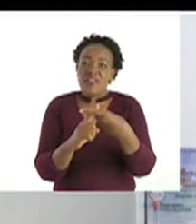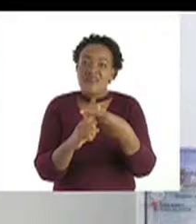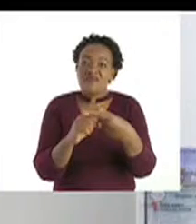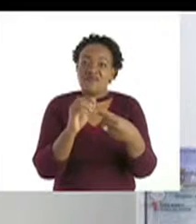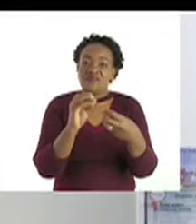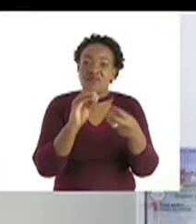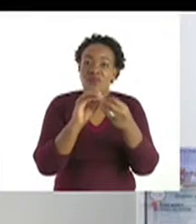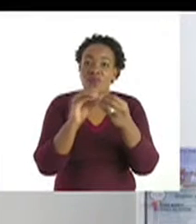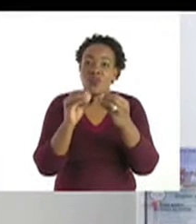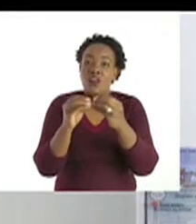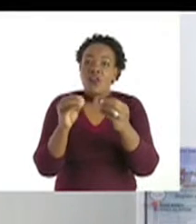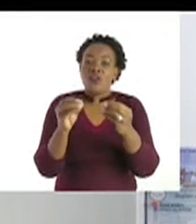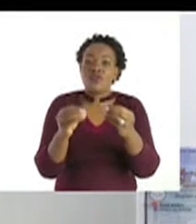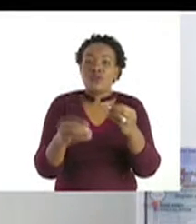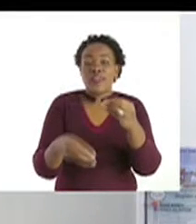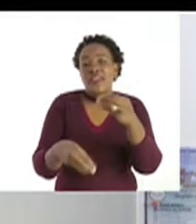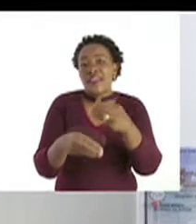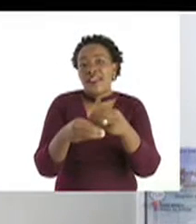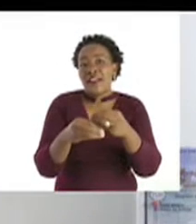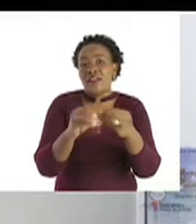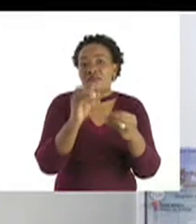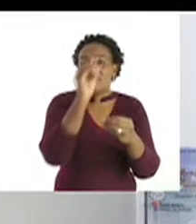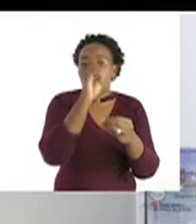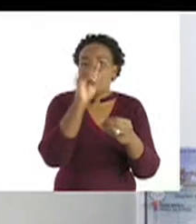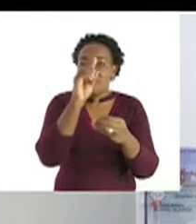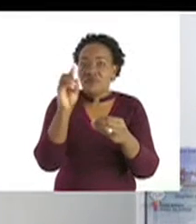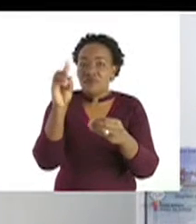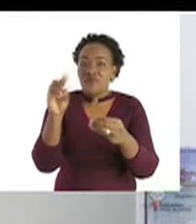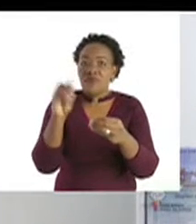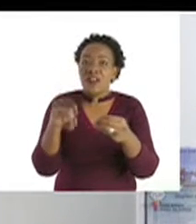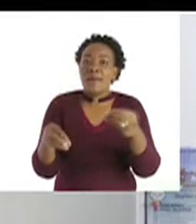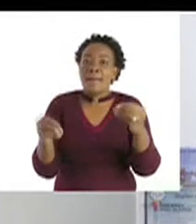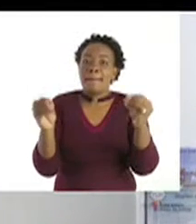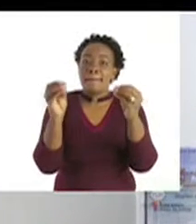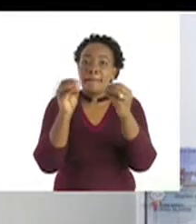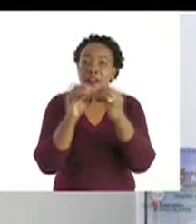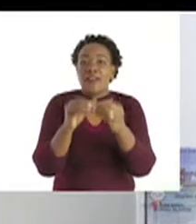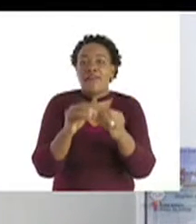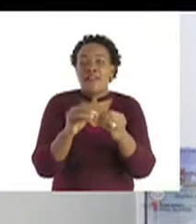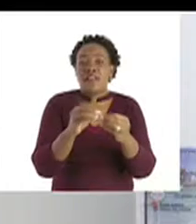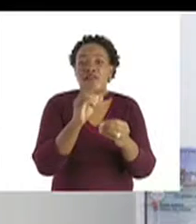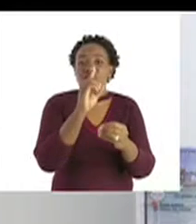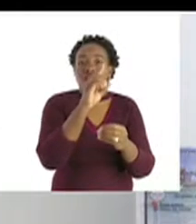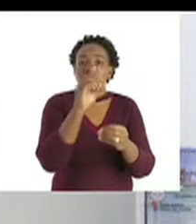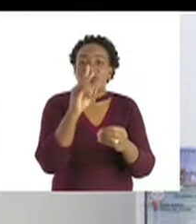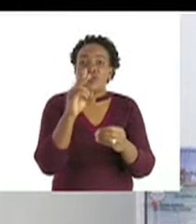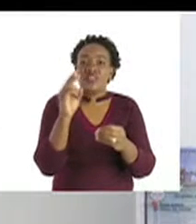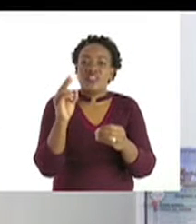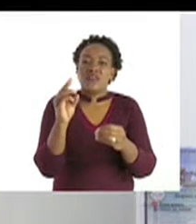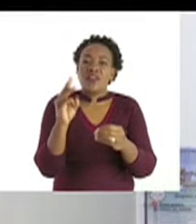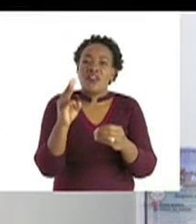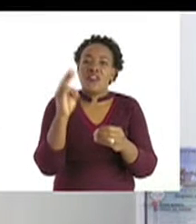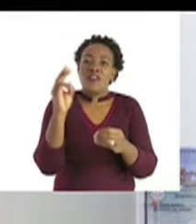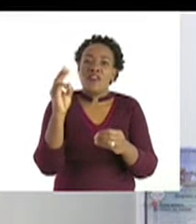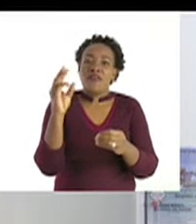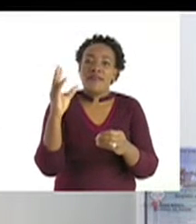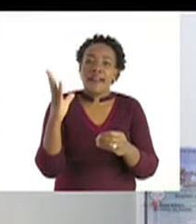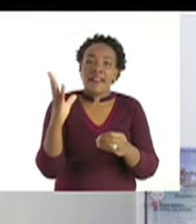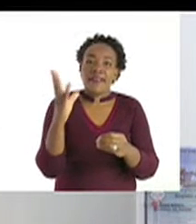dots together. We count them, 1, 2, 3, 4,